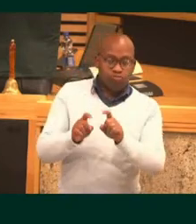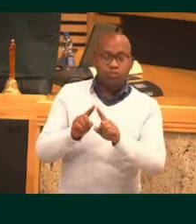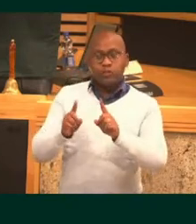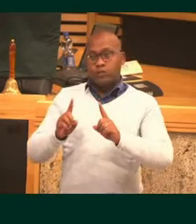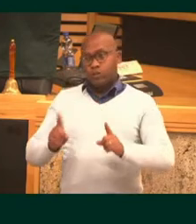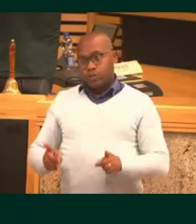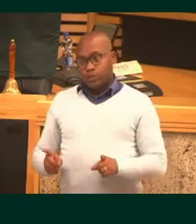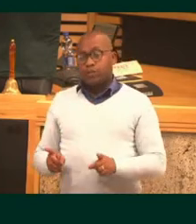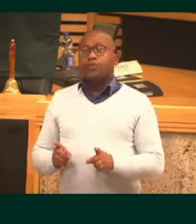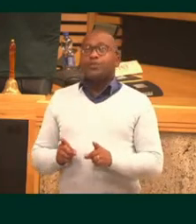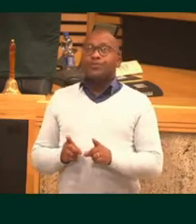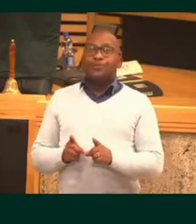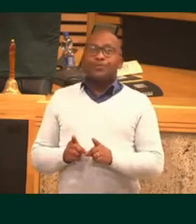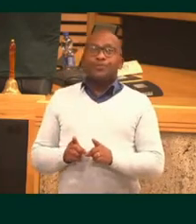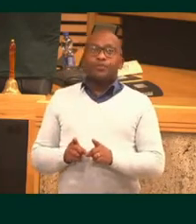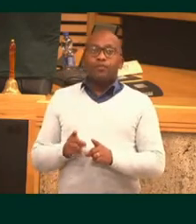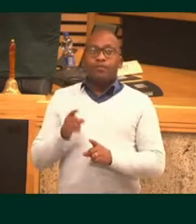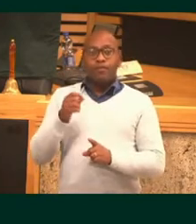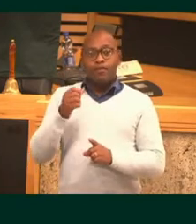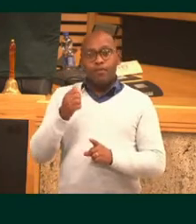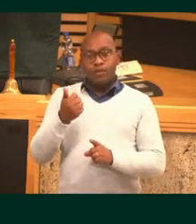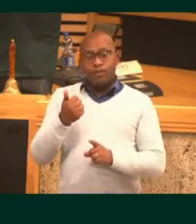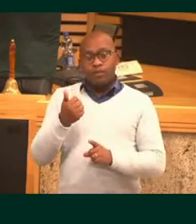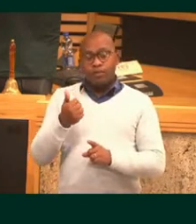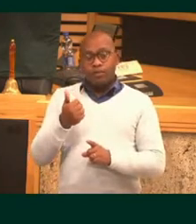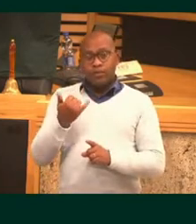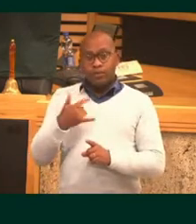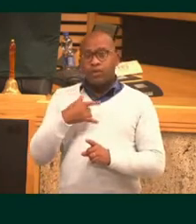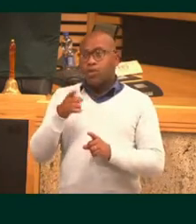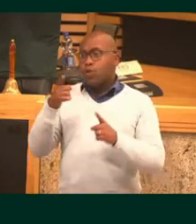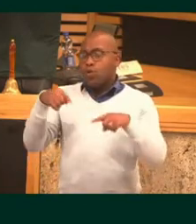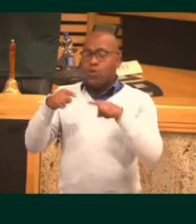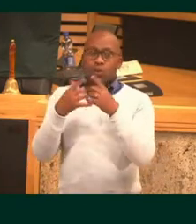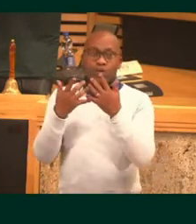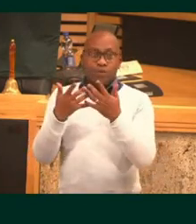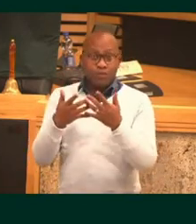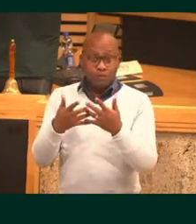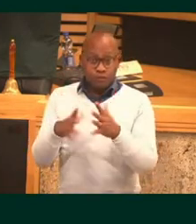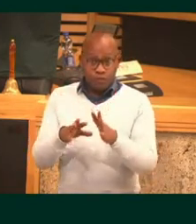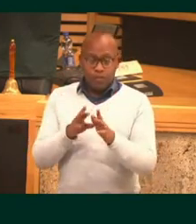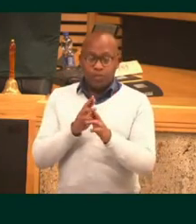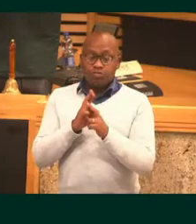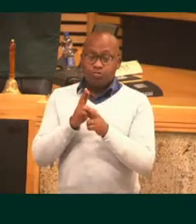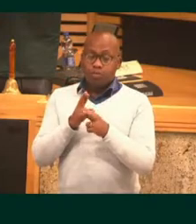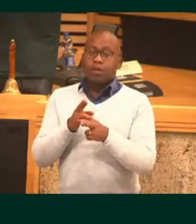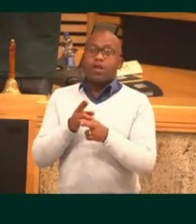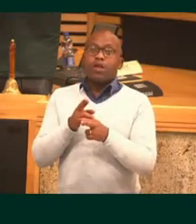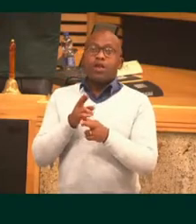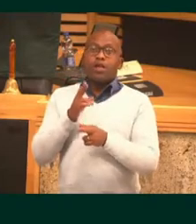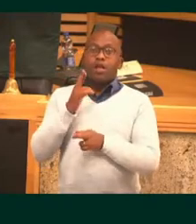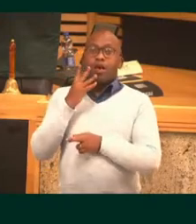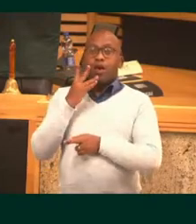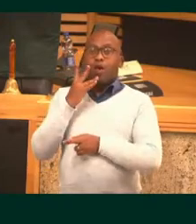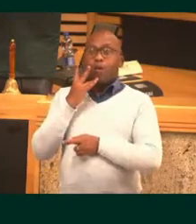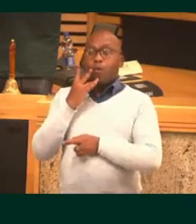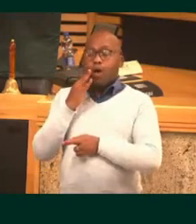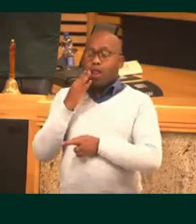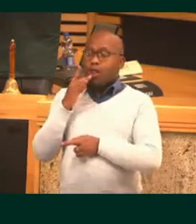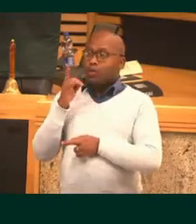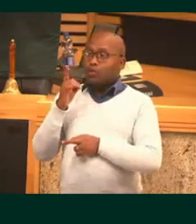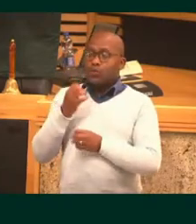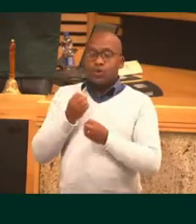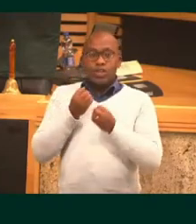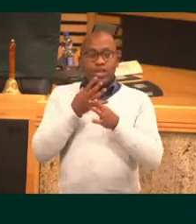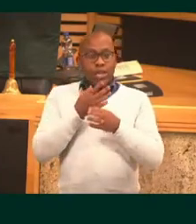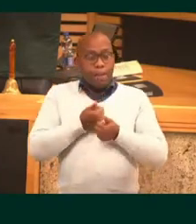standards of document submissions when you respond just be informed that at least the members